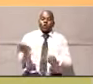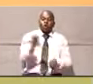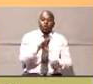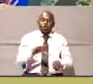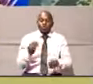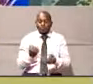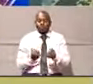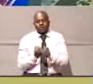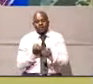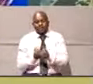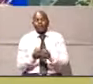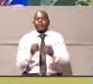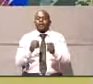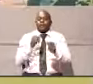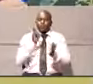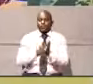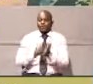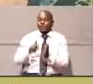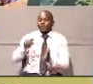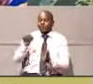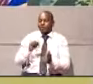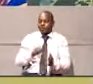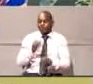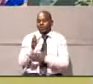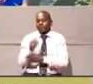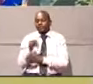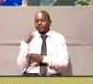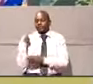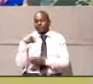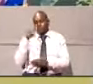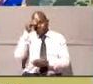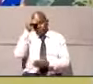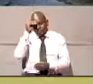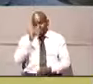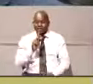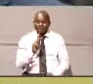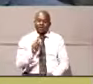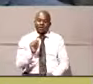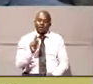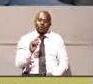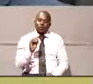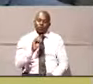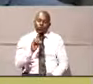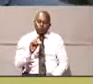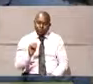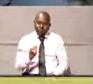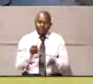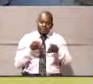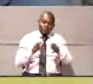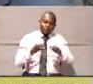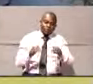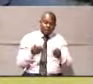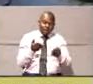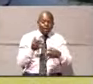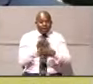effort. The Permanent Secretary, Minister of Education and Sports, Alex Kakoza, to look into ways of addressing the